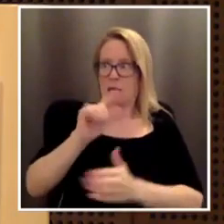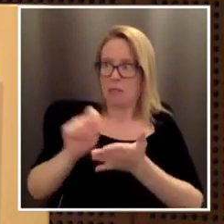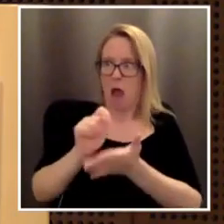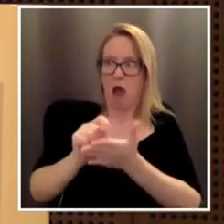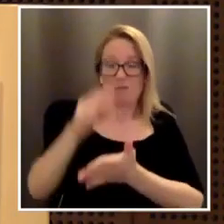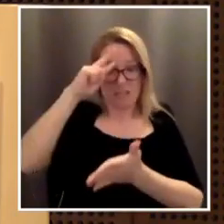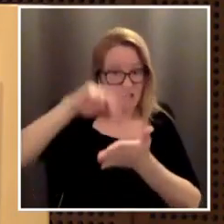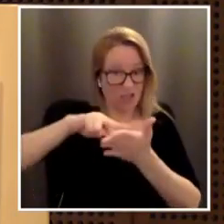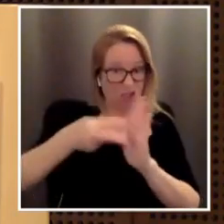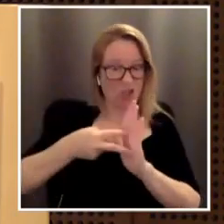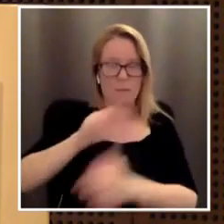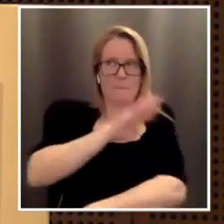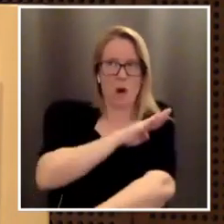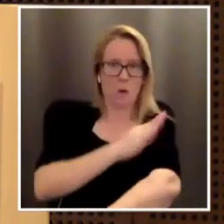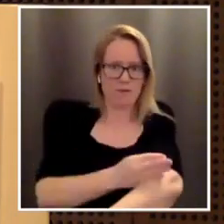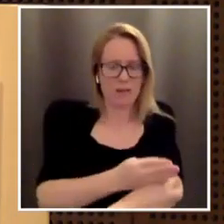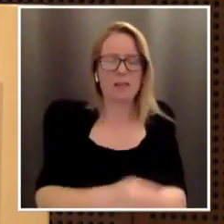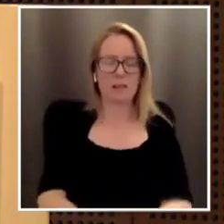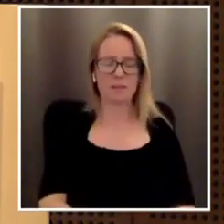and powerful.